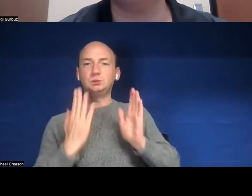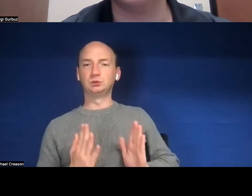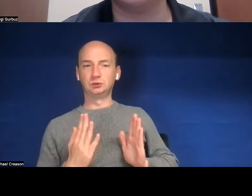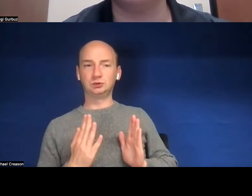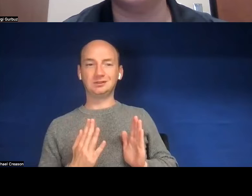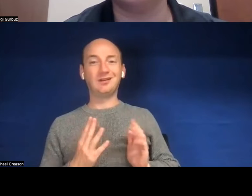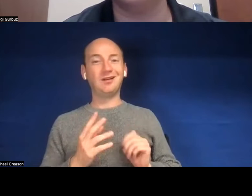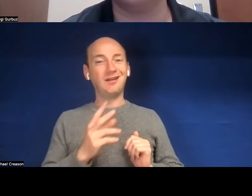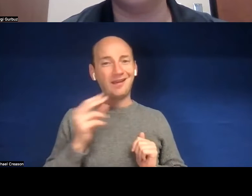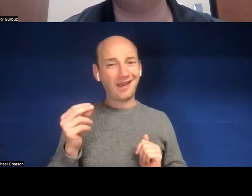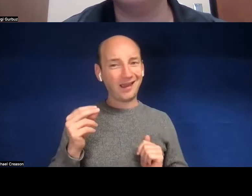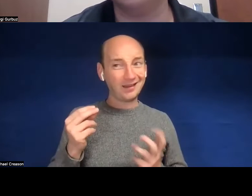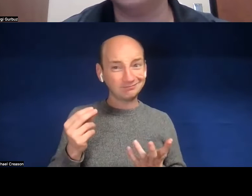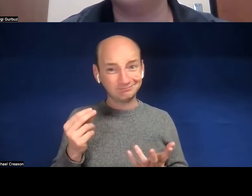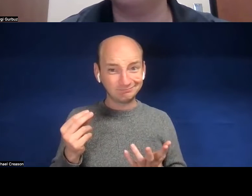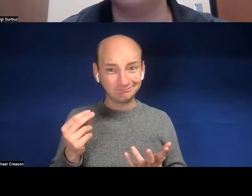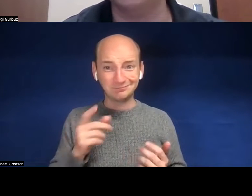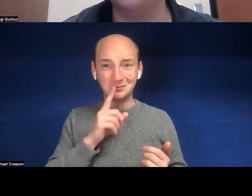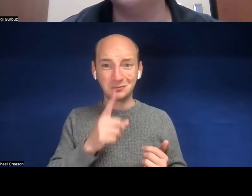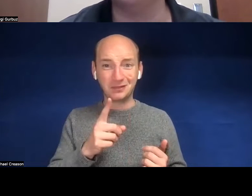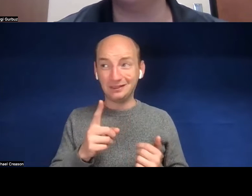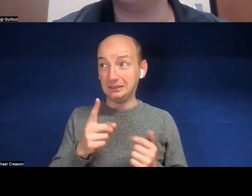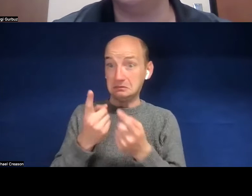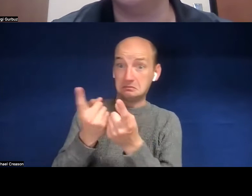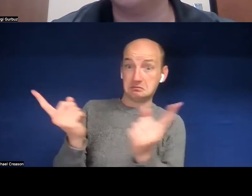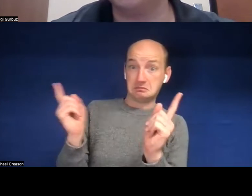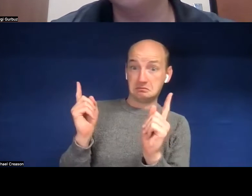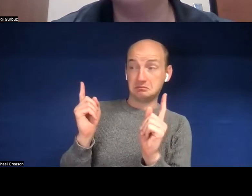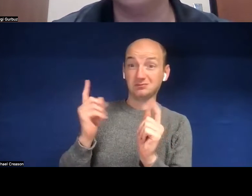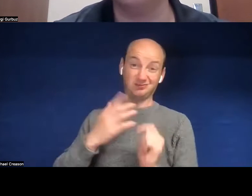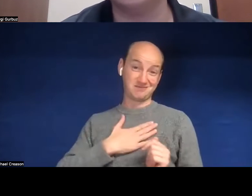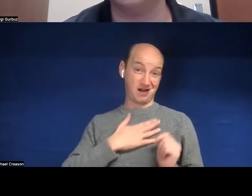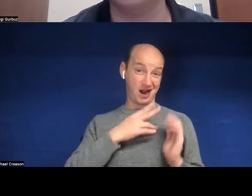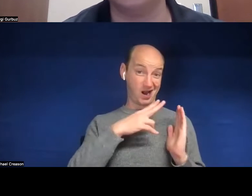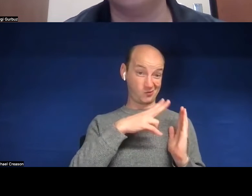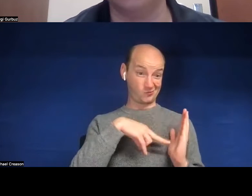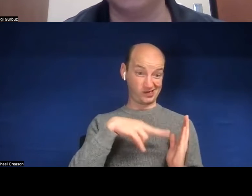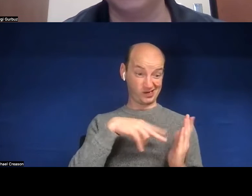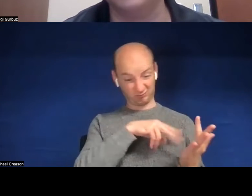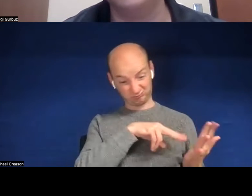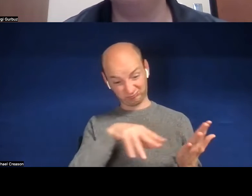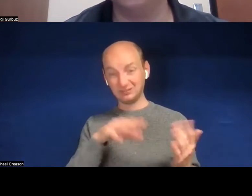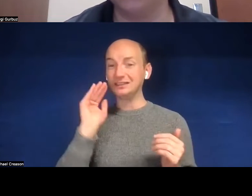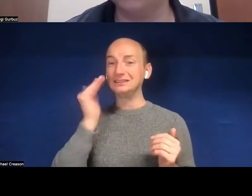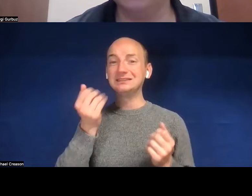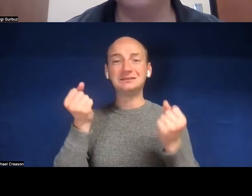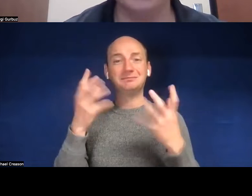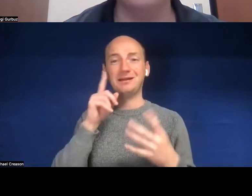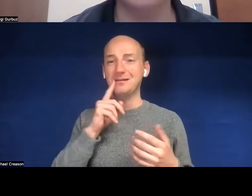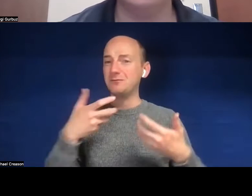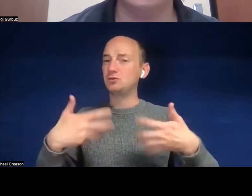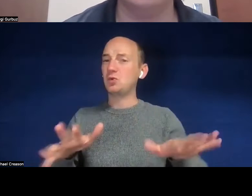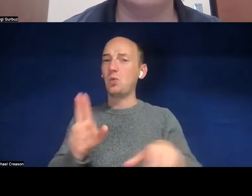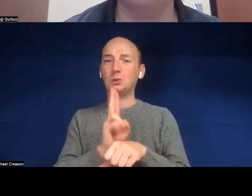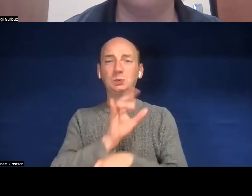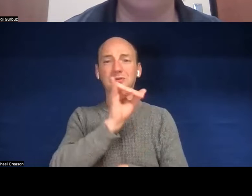it's not really something that I think a lot of people in the deaf community want to use for interacting with technology. So we've kind